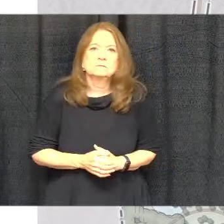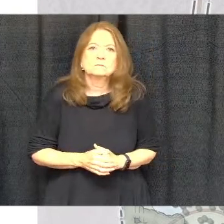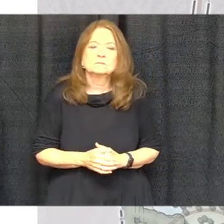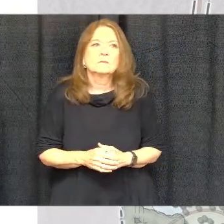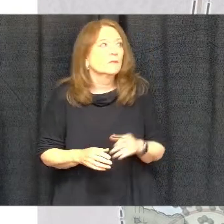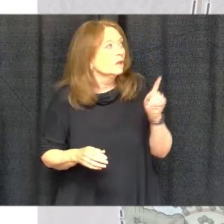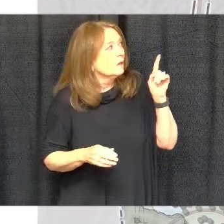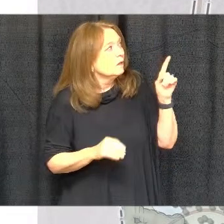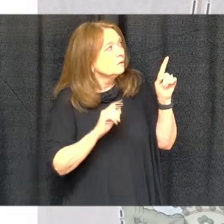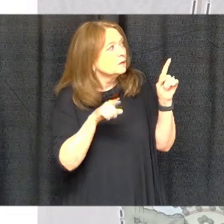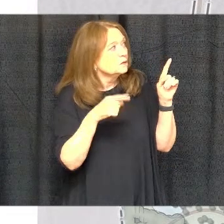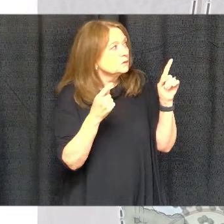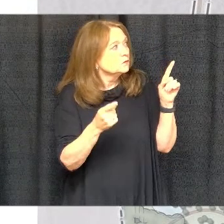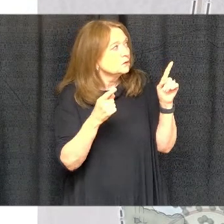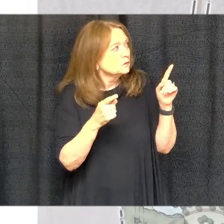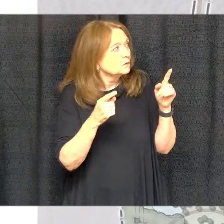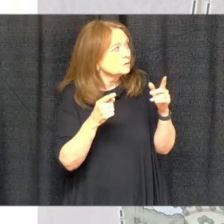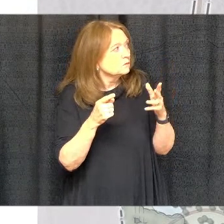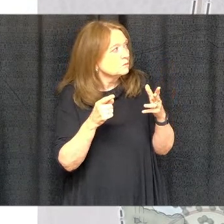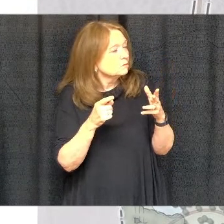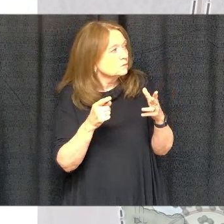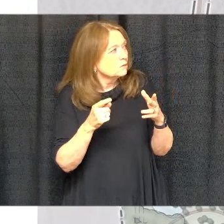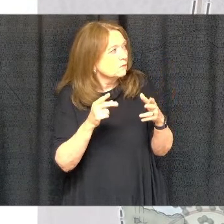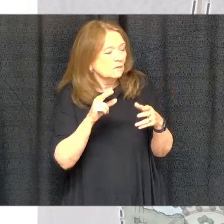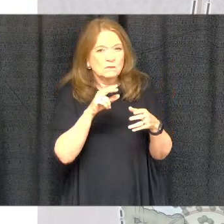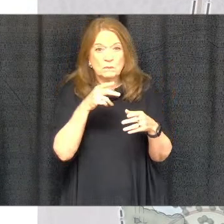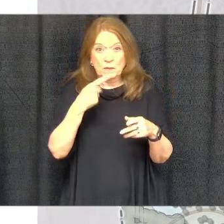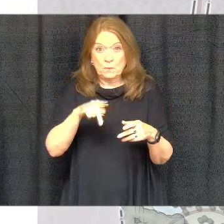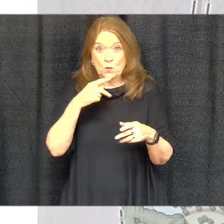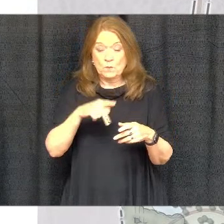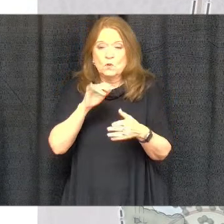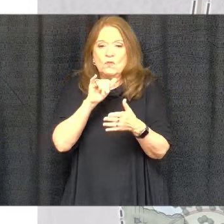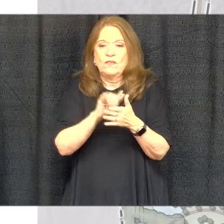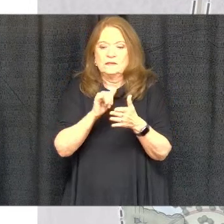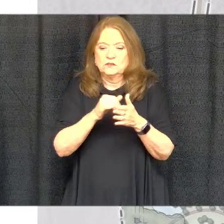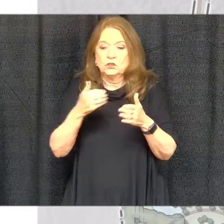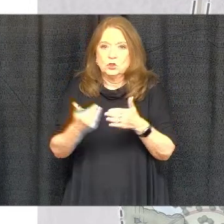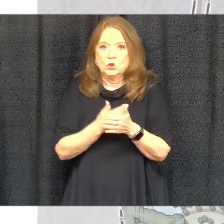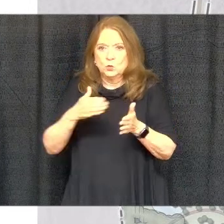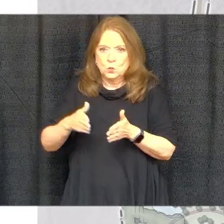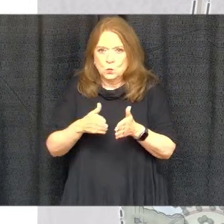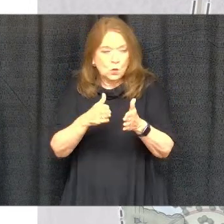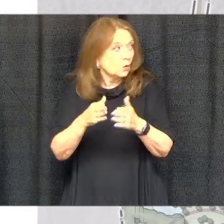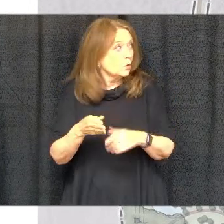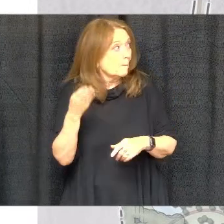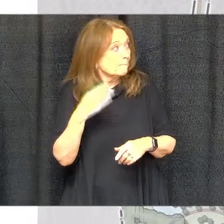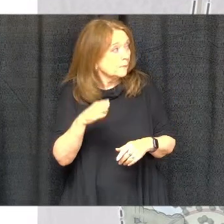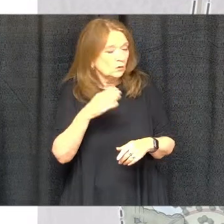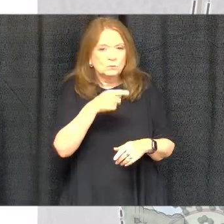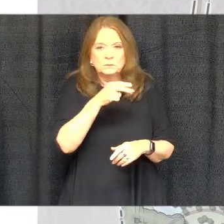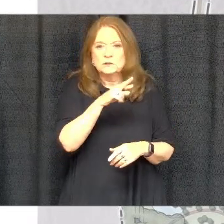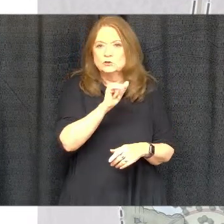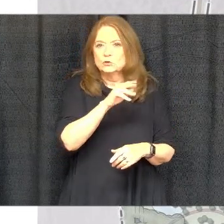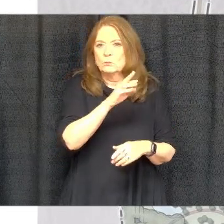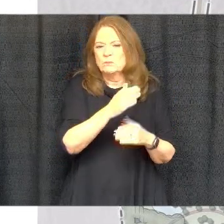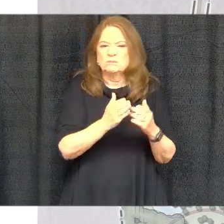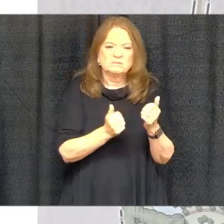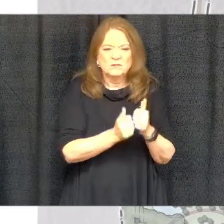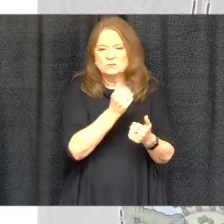This is just the major street network. The purple would be the Spring Creek Parkway, blue would be your primary streets, and yellow your